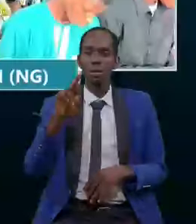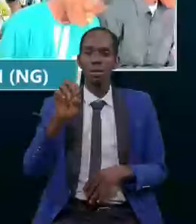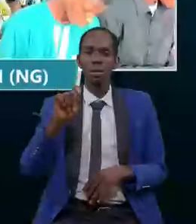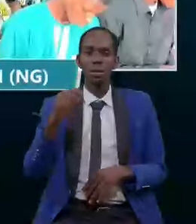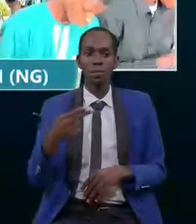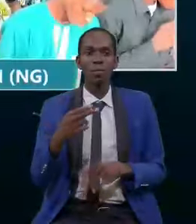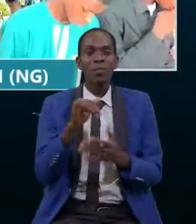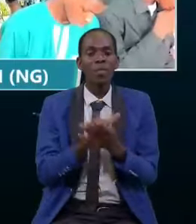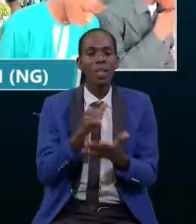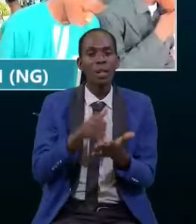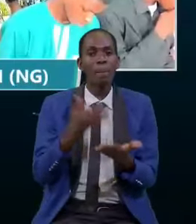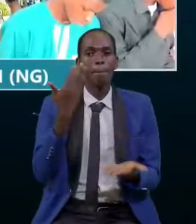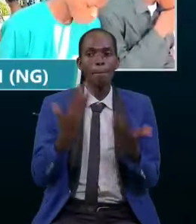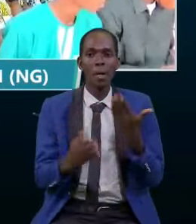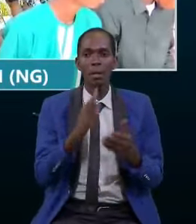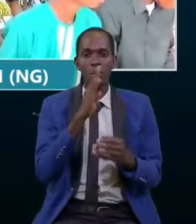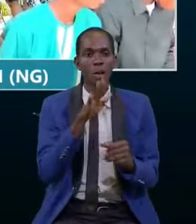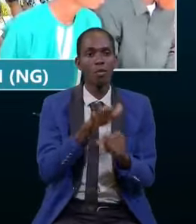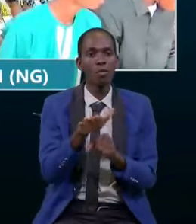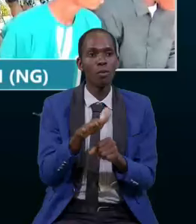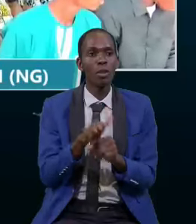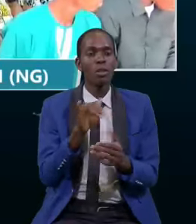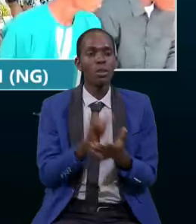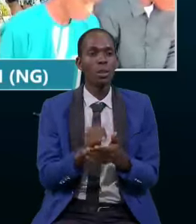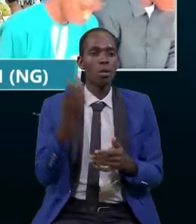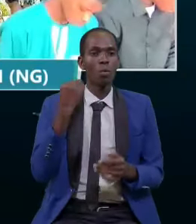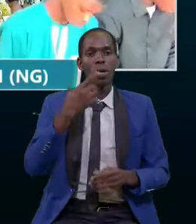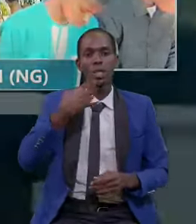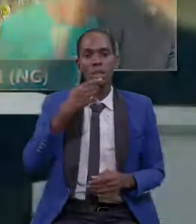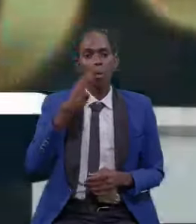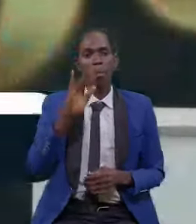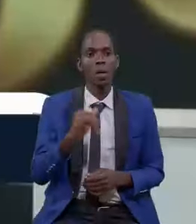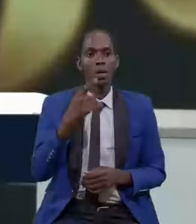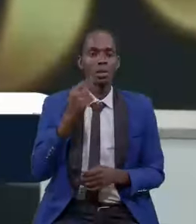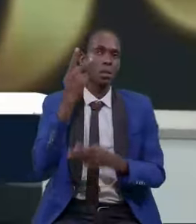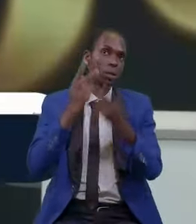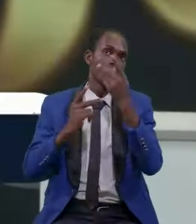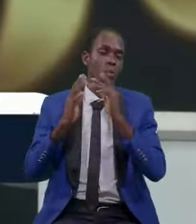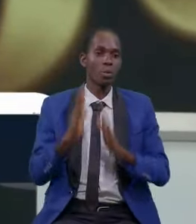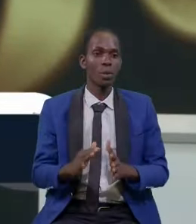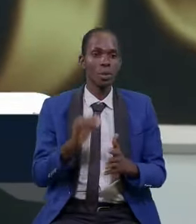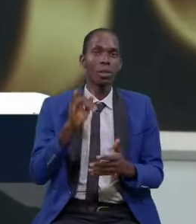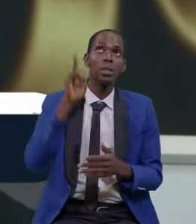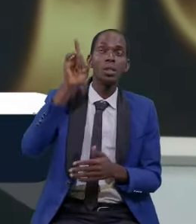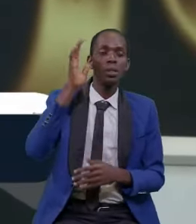fulfilled, which was spoken by the prophets. He shall be called